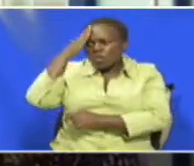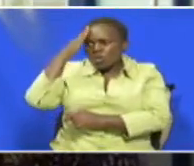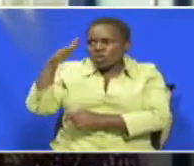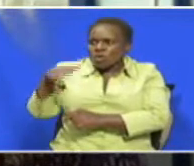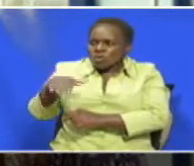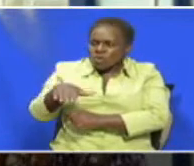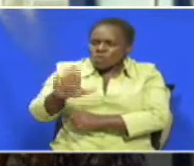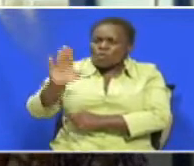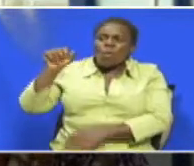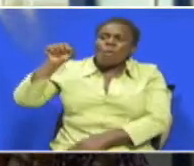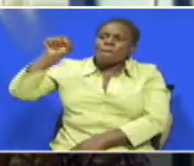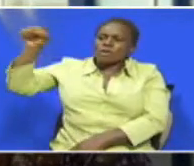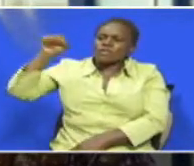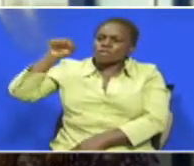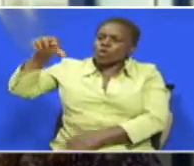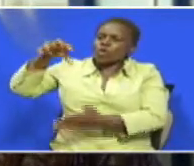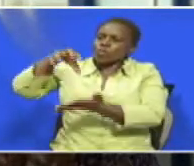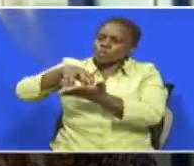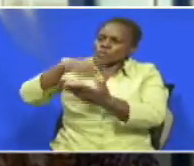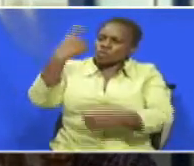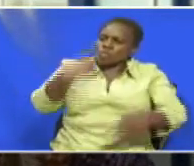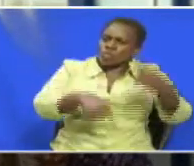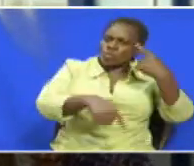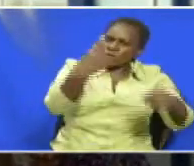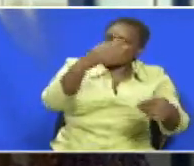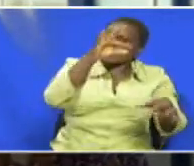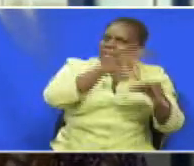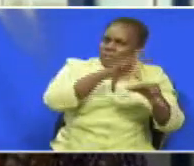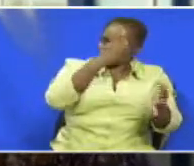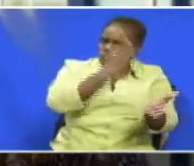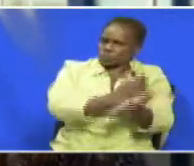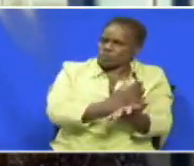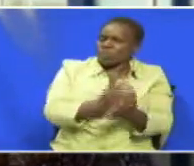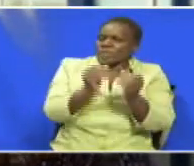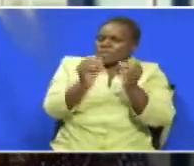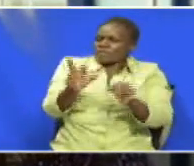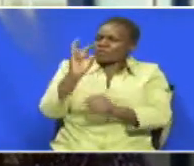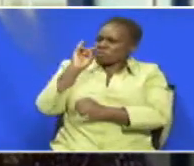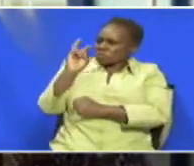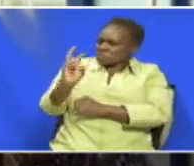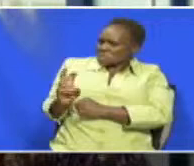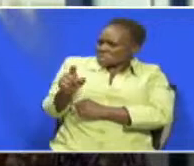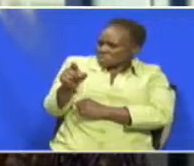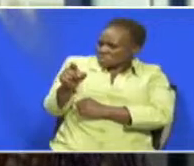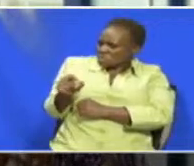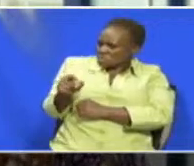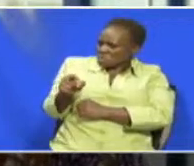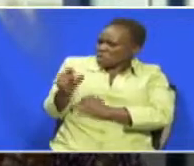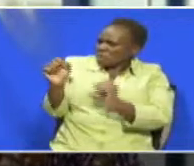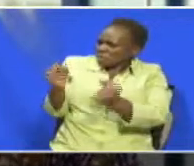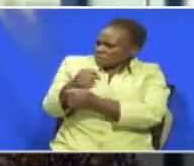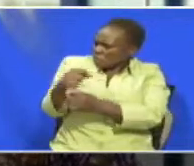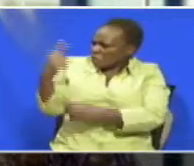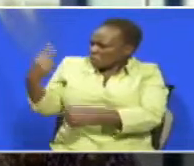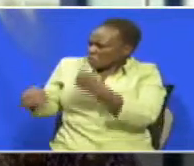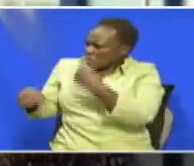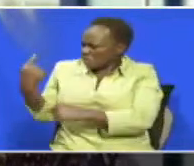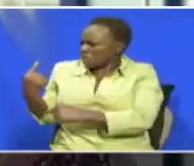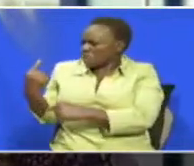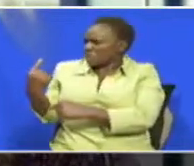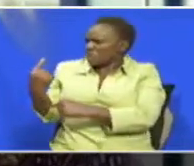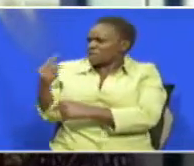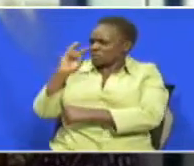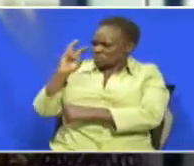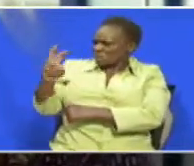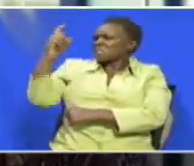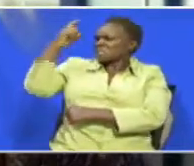the political stage to win an election. And if you see where you are, you cannot win an election, and you